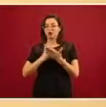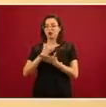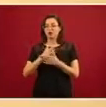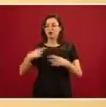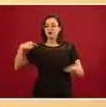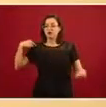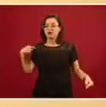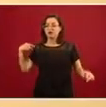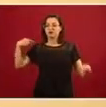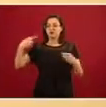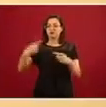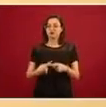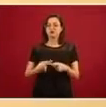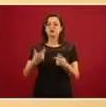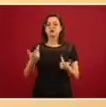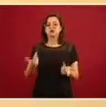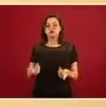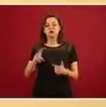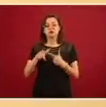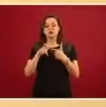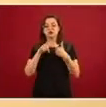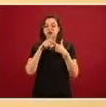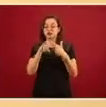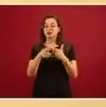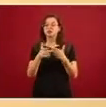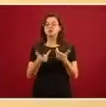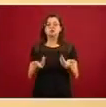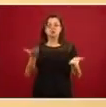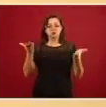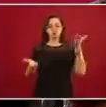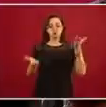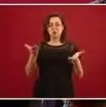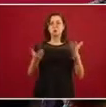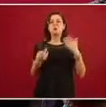recovery phase. So